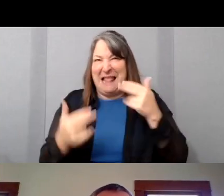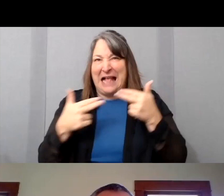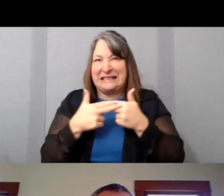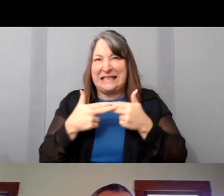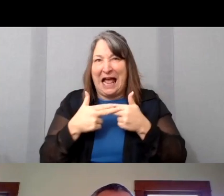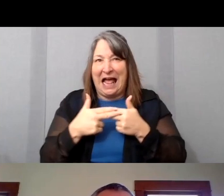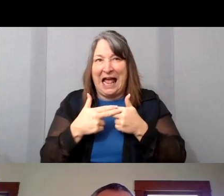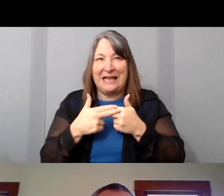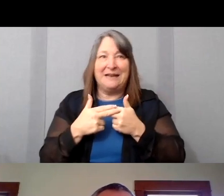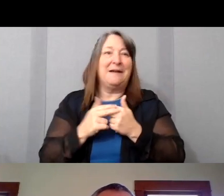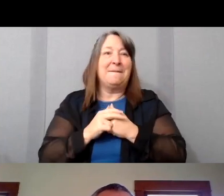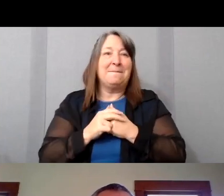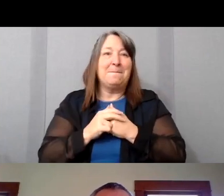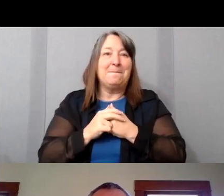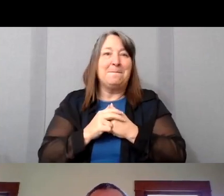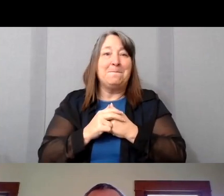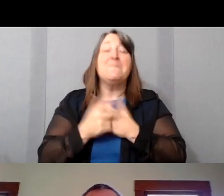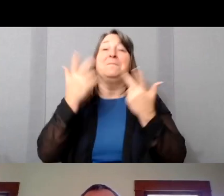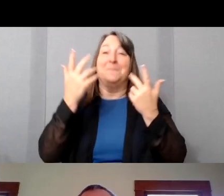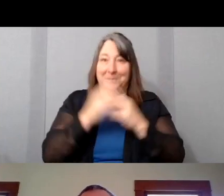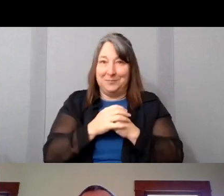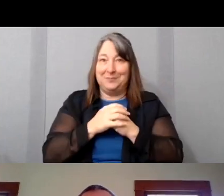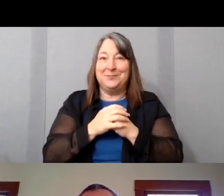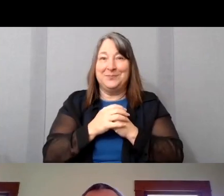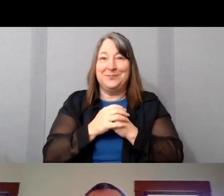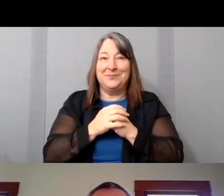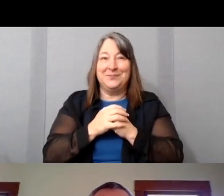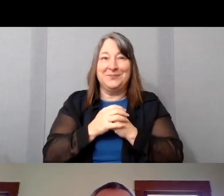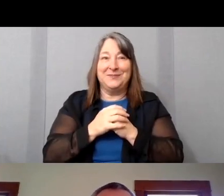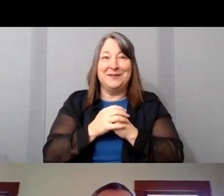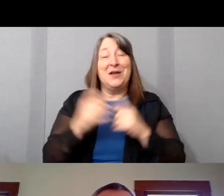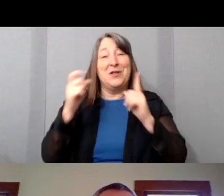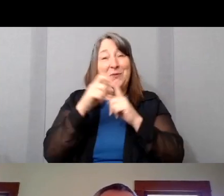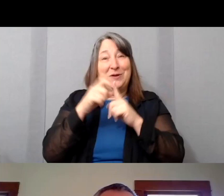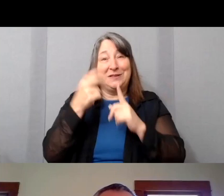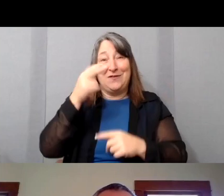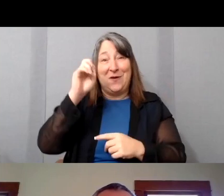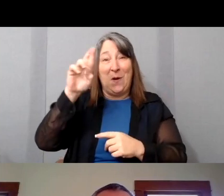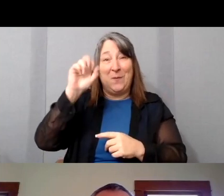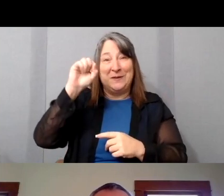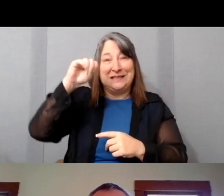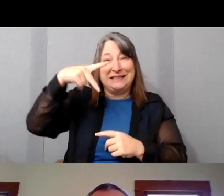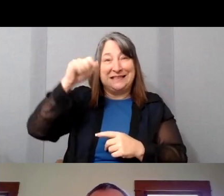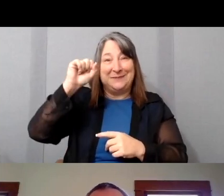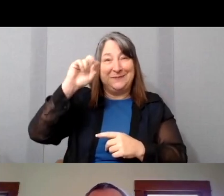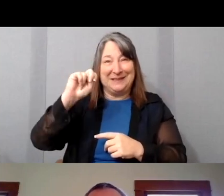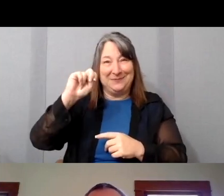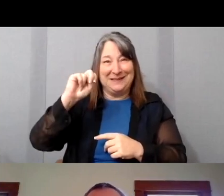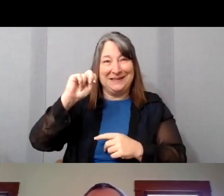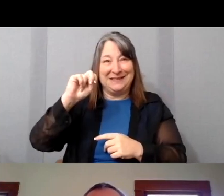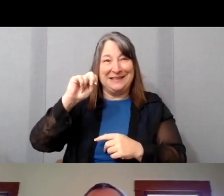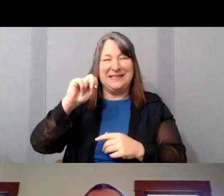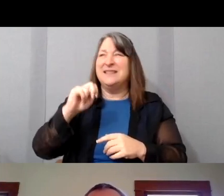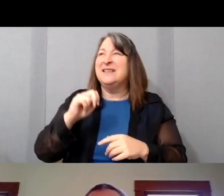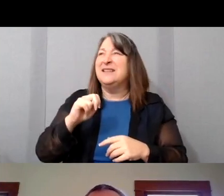Move forward, maybe one more here. Yes. In the words of Homer Simpson, can you repeat the part of the stuff where you said all about